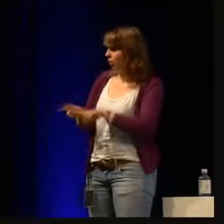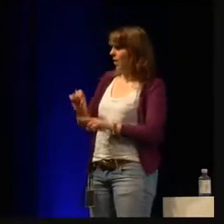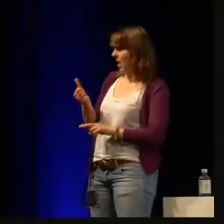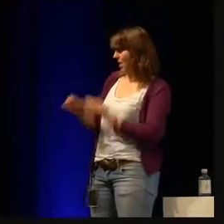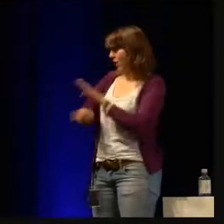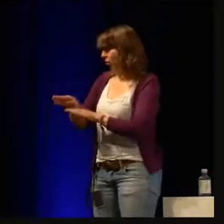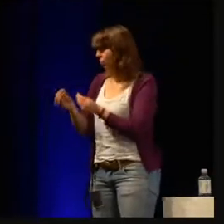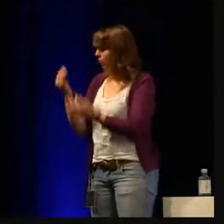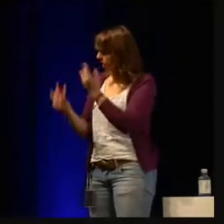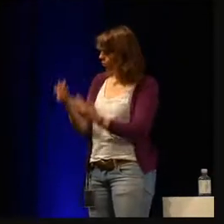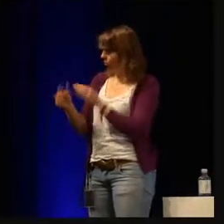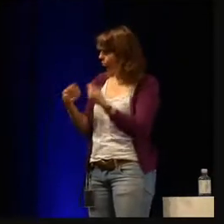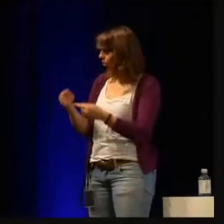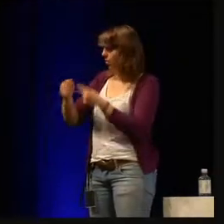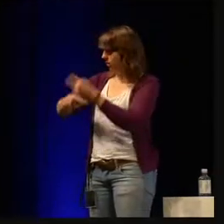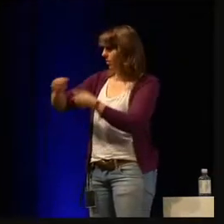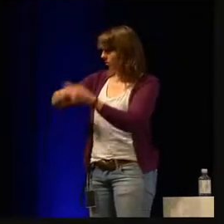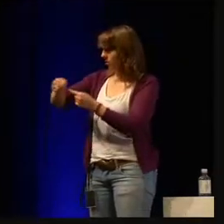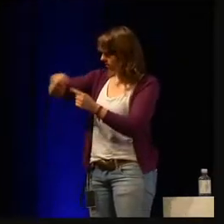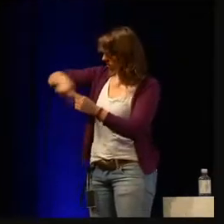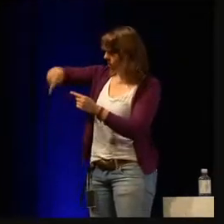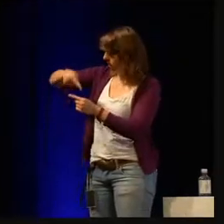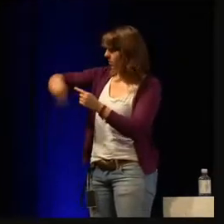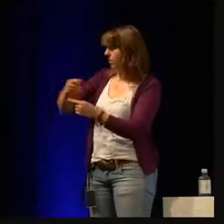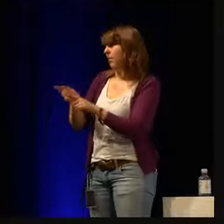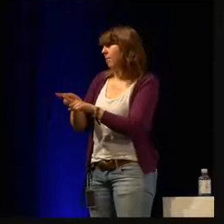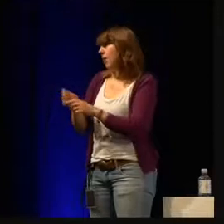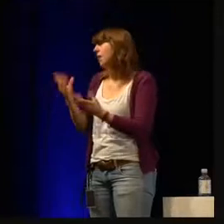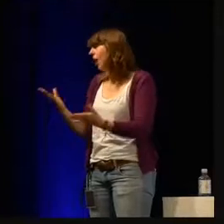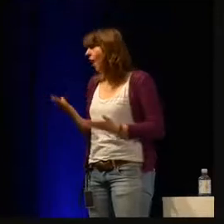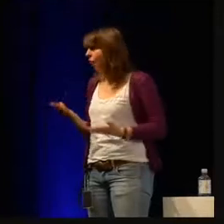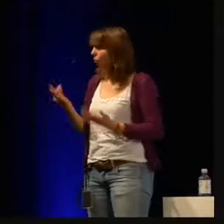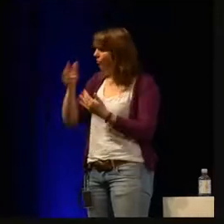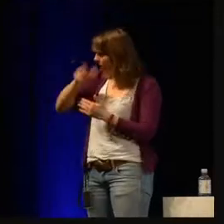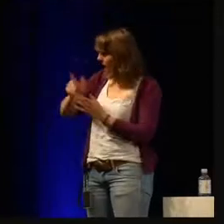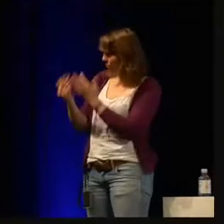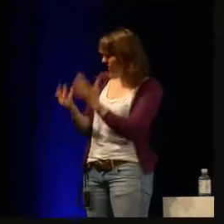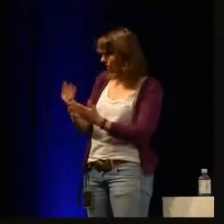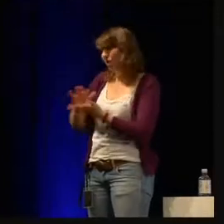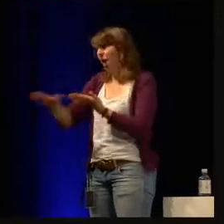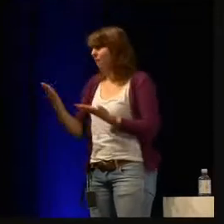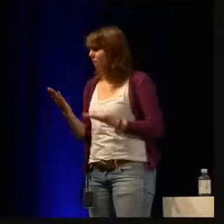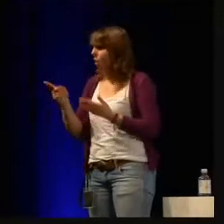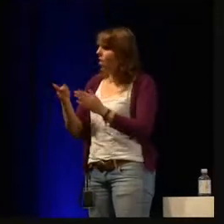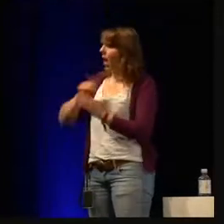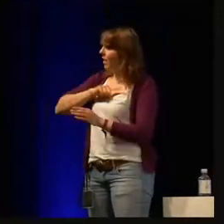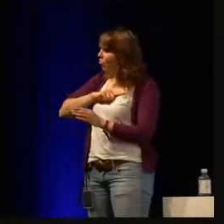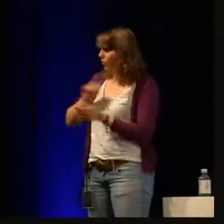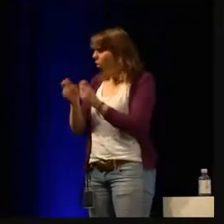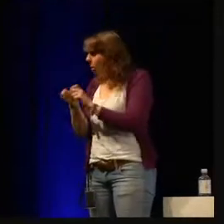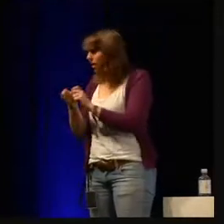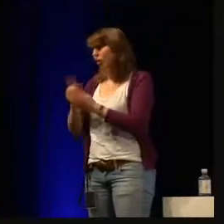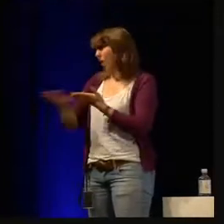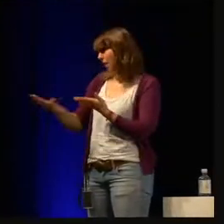So if you actually change the parameters that led to this error calculation, you can also, of course, change the error